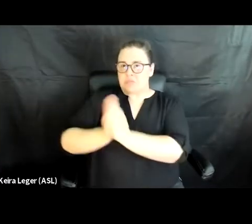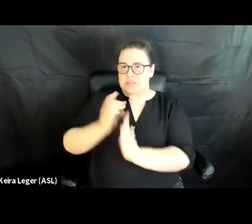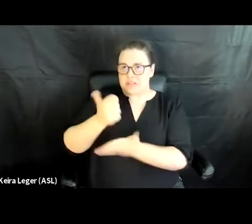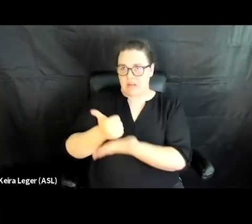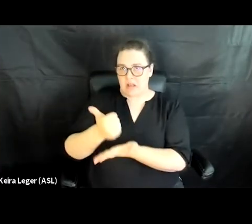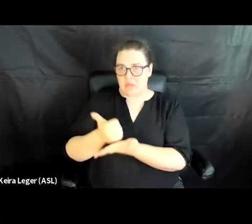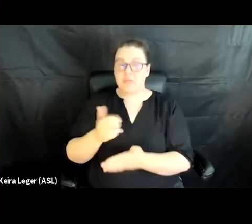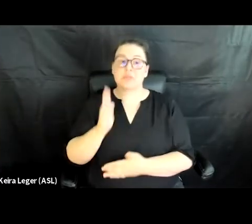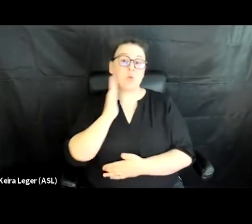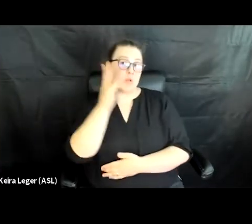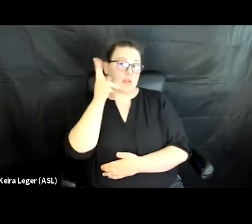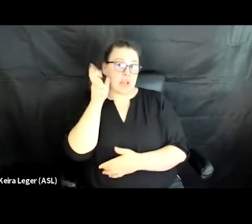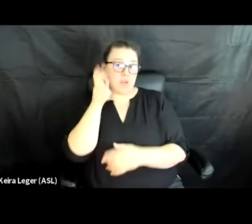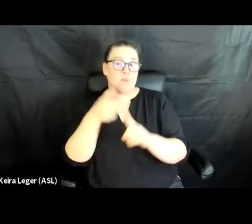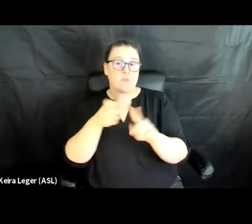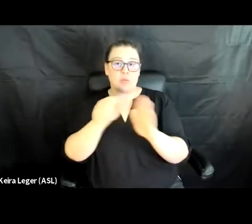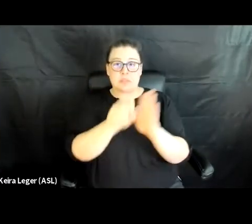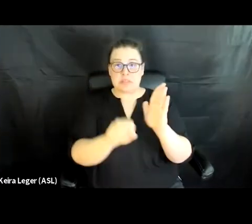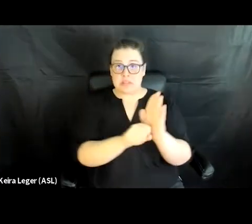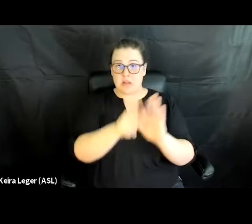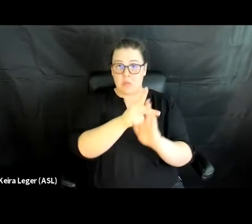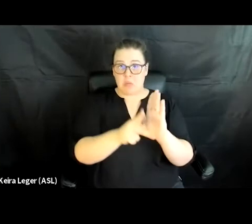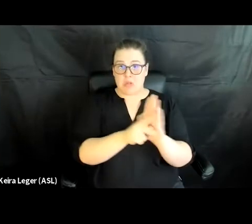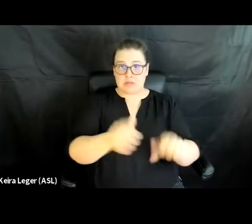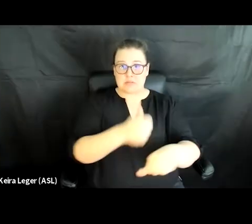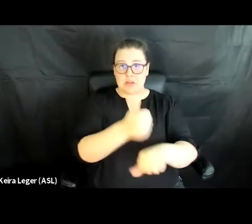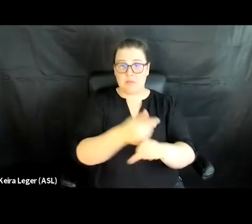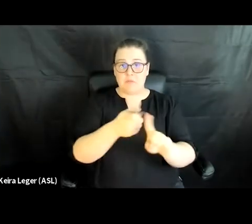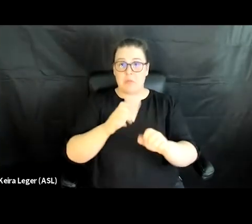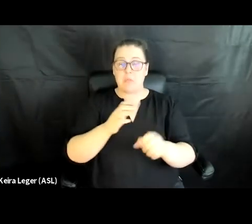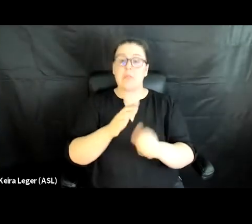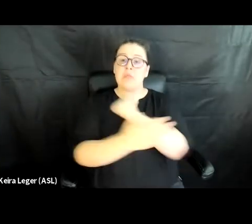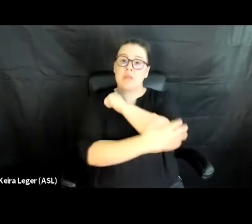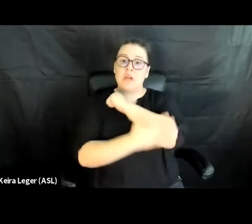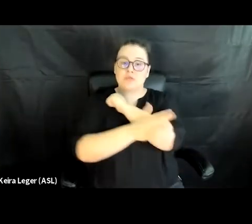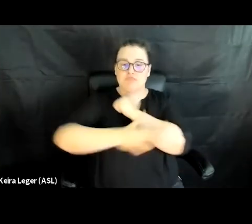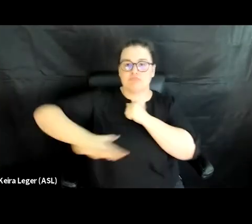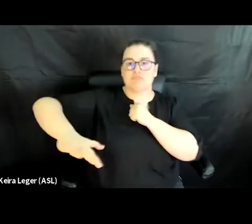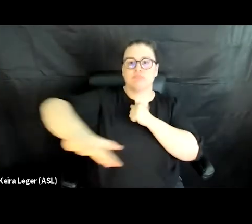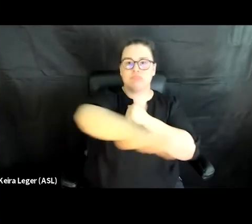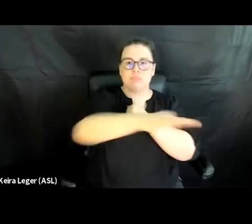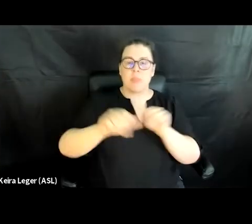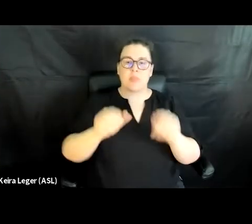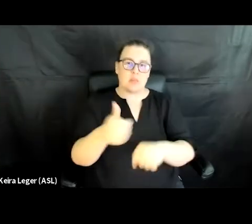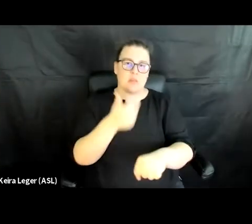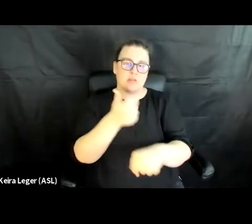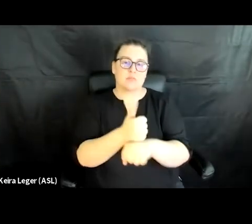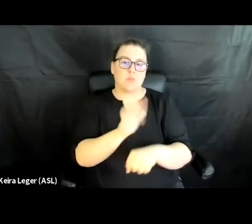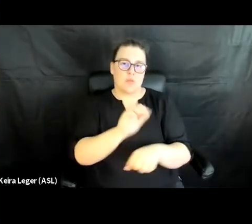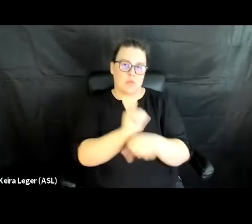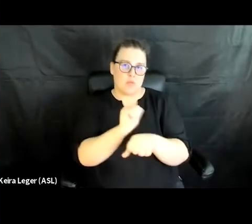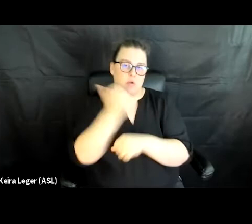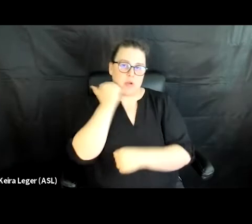to hear from state policymakers from around the country that can support and who are supporting in their work every